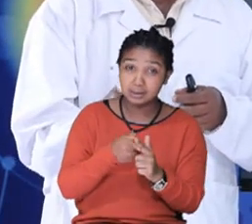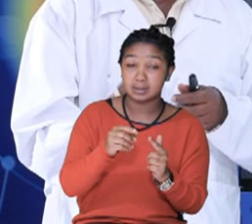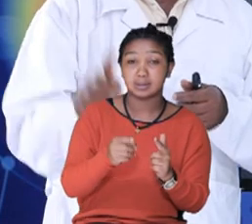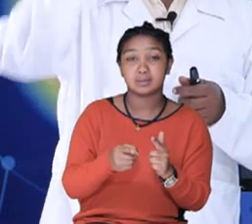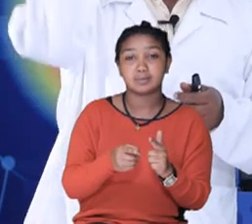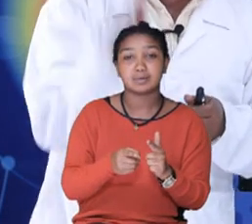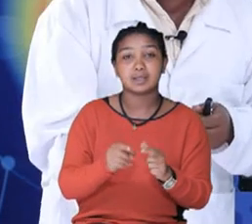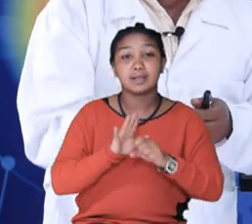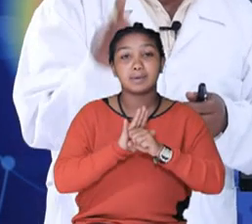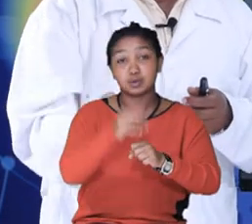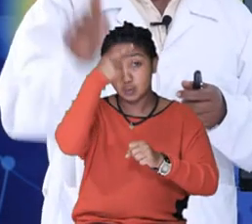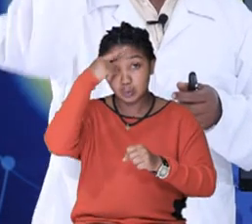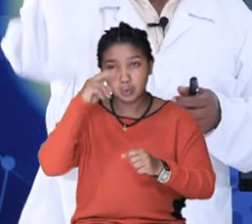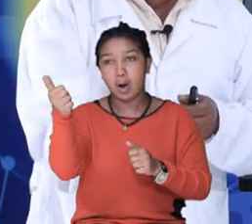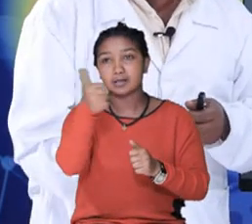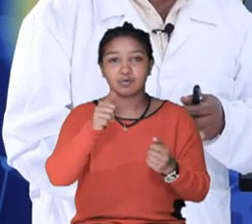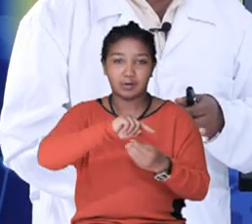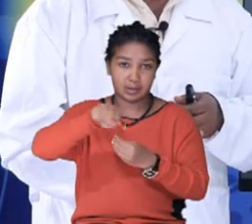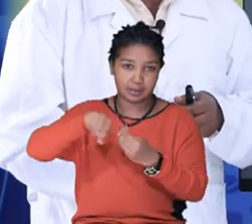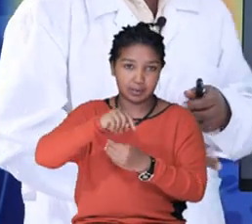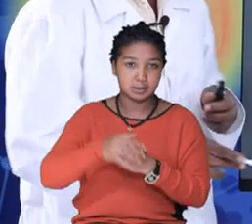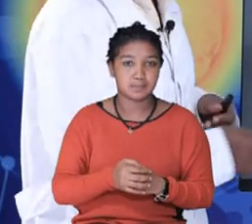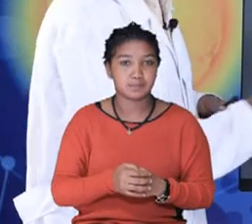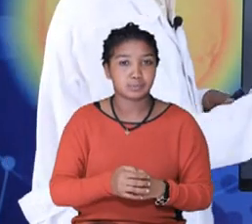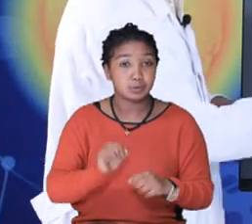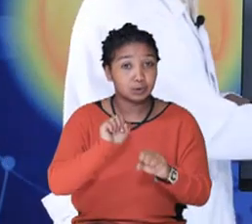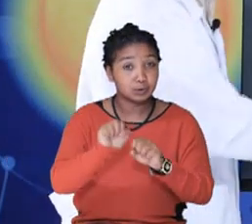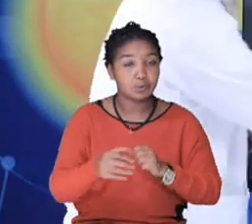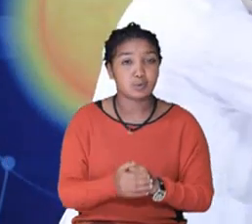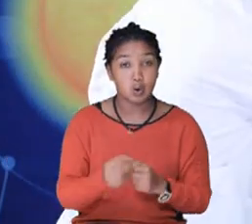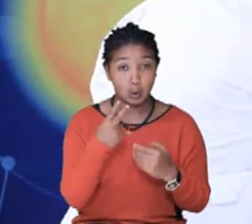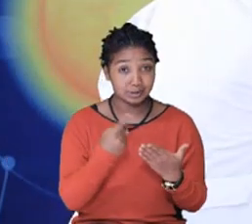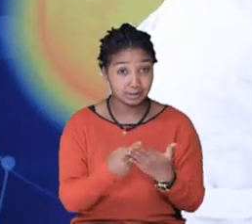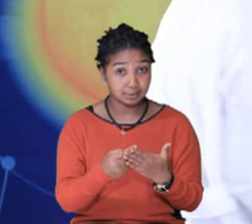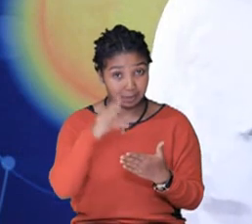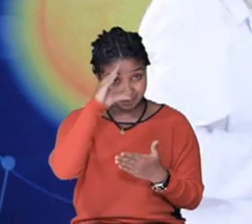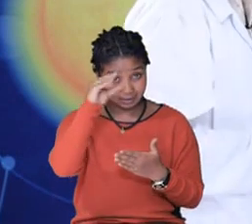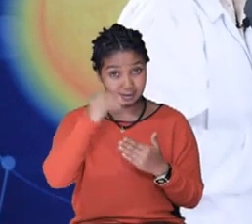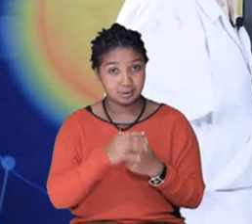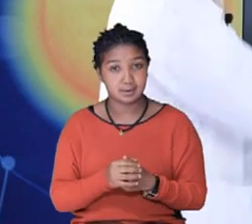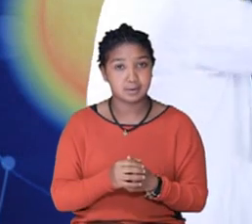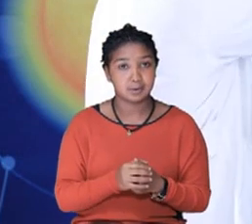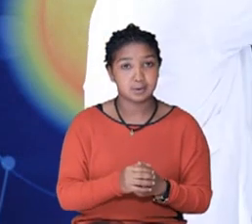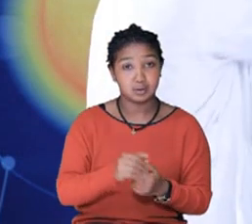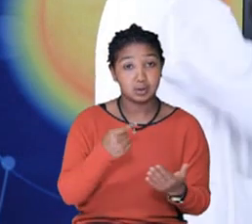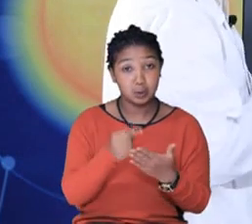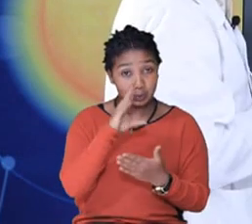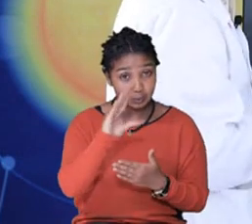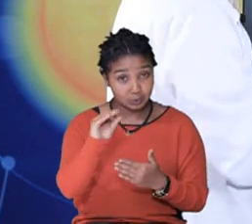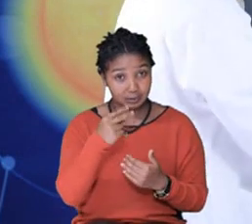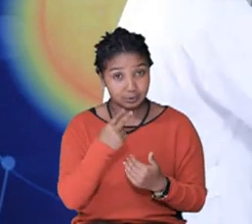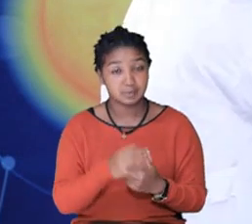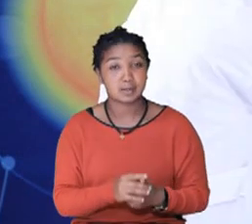other pressure is the pressure due to the atmosphere. So, look this person. Look this